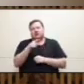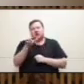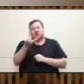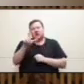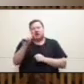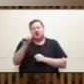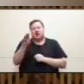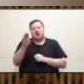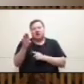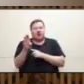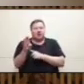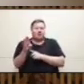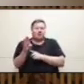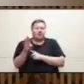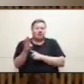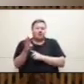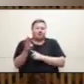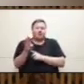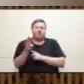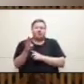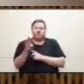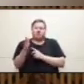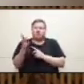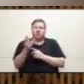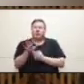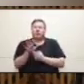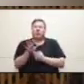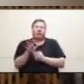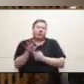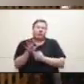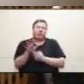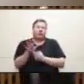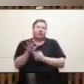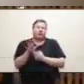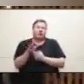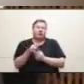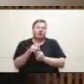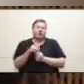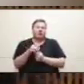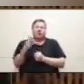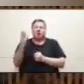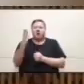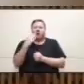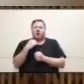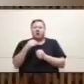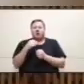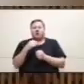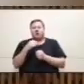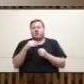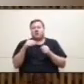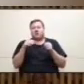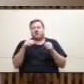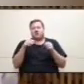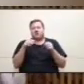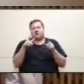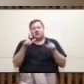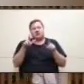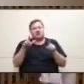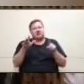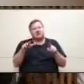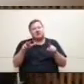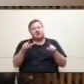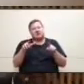And our previous indication was because when they were asking us about the 17 million and they called it